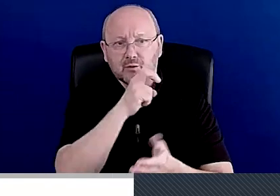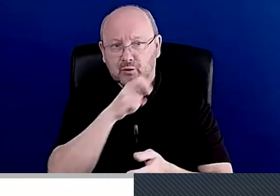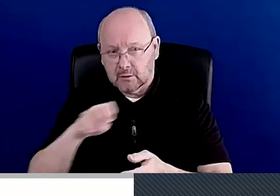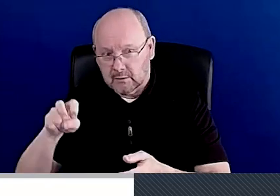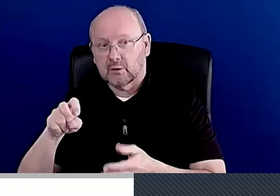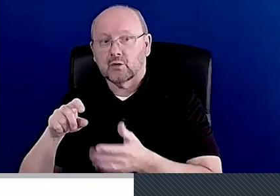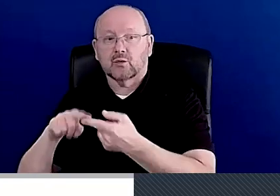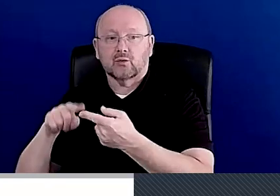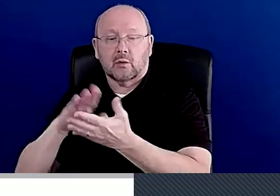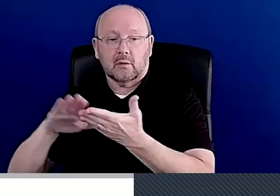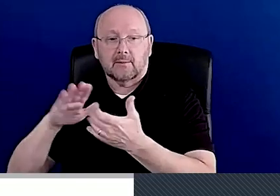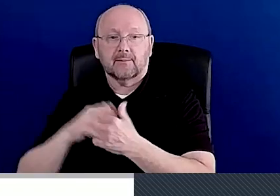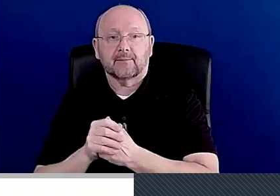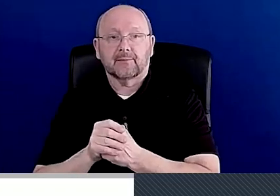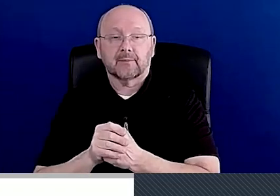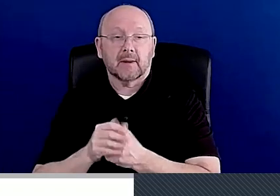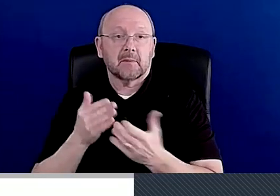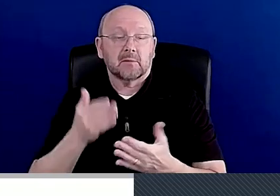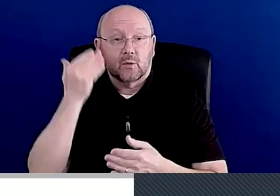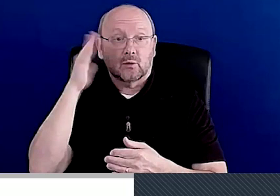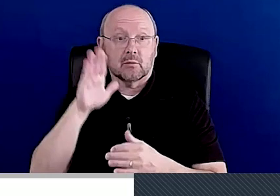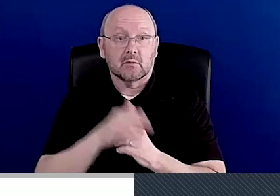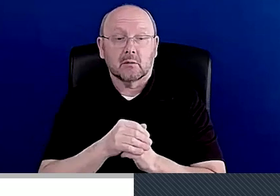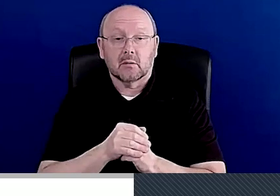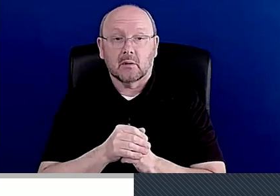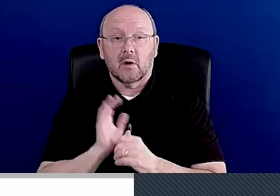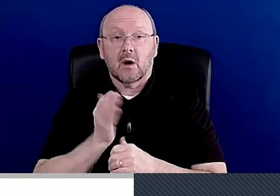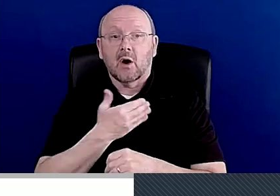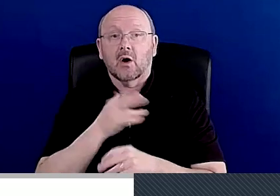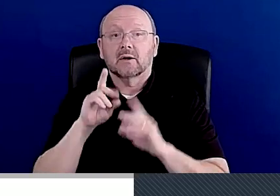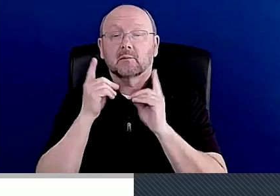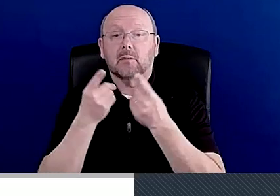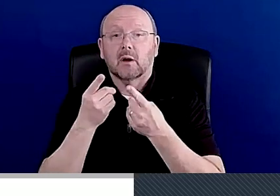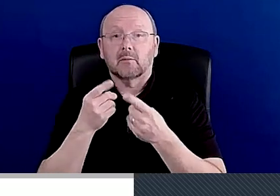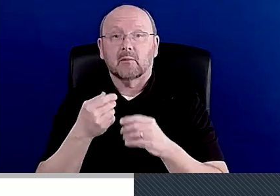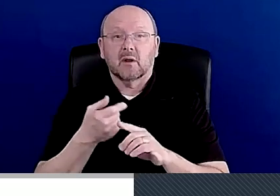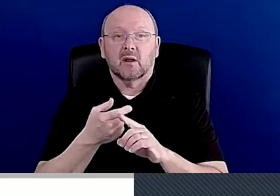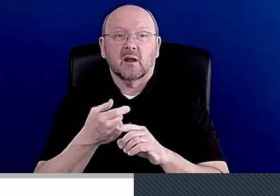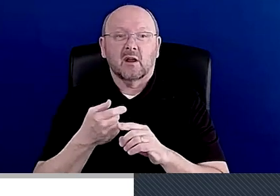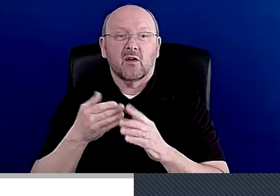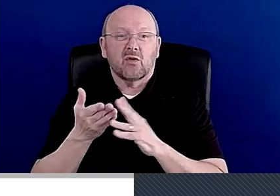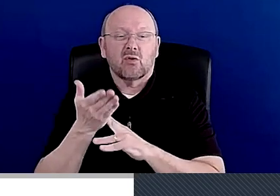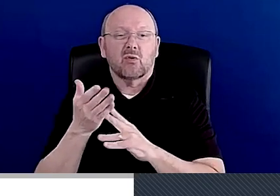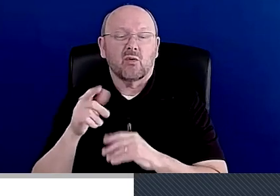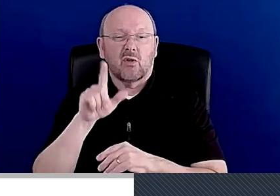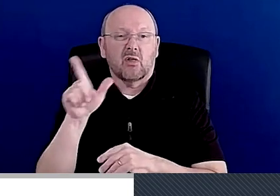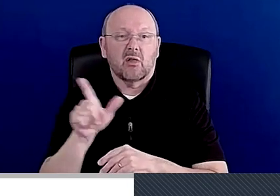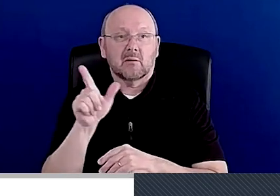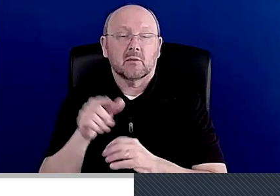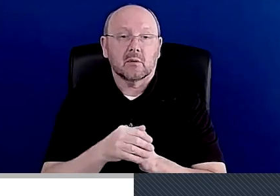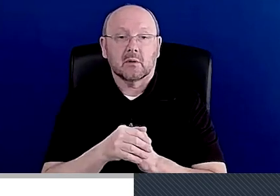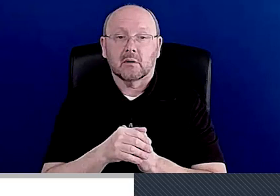If you didn't know, our department is through library and student success. And that we're not in